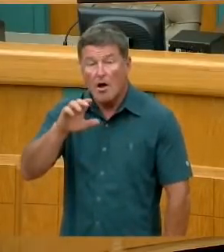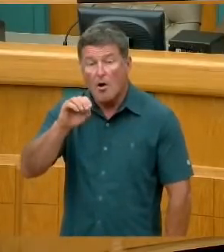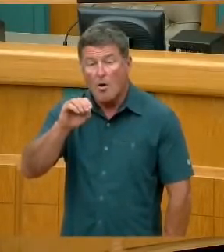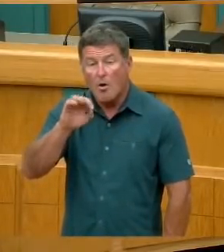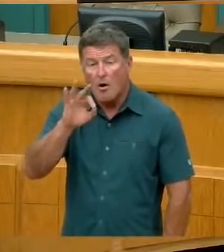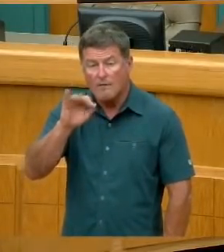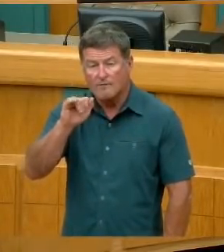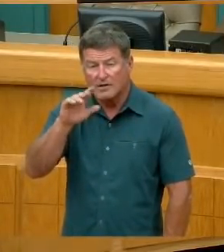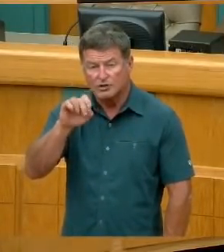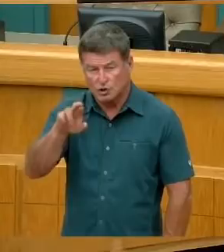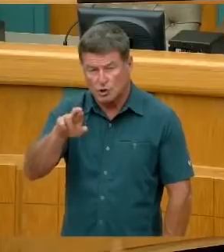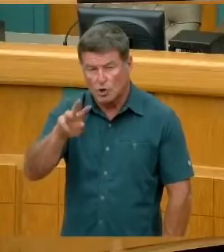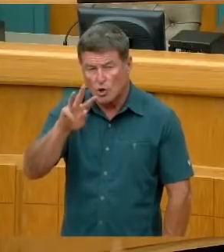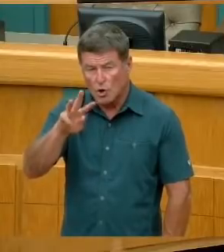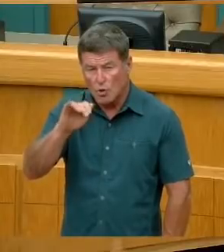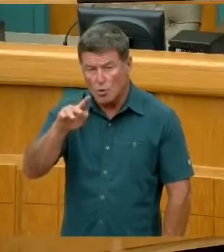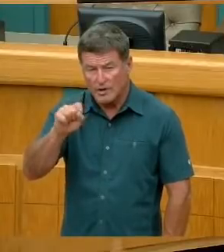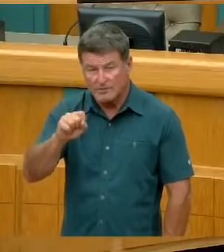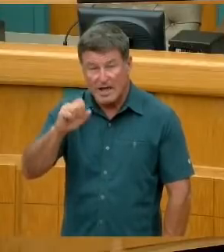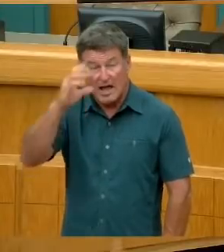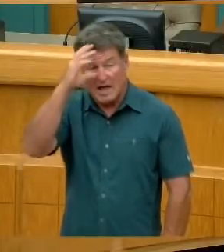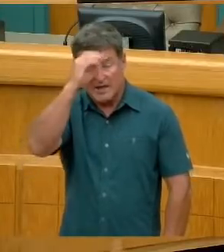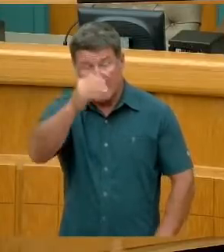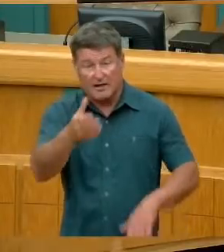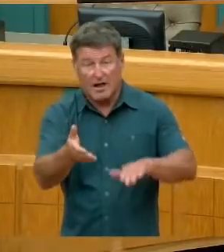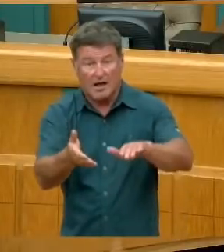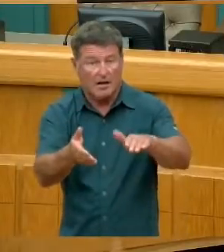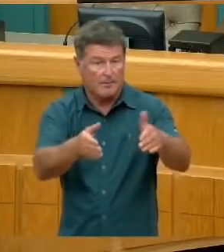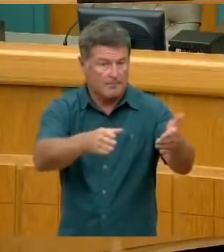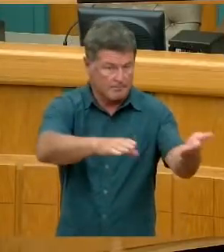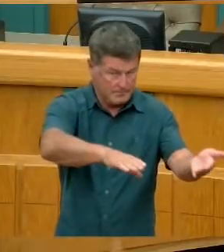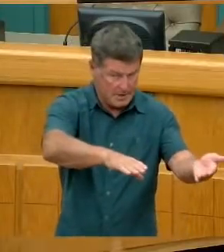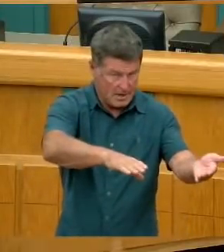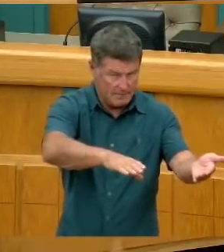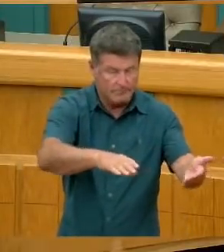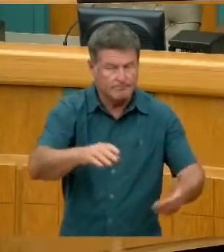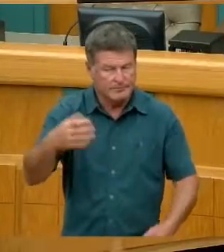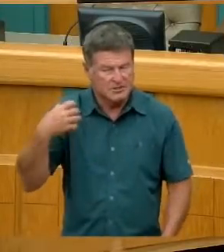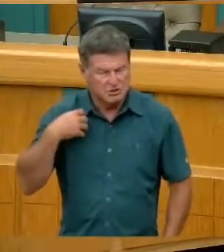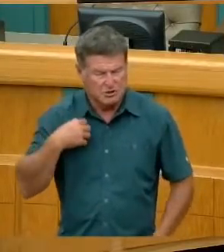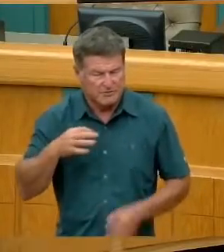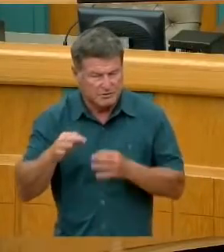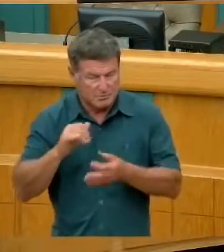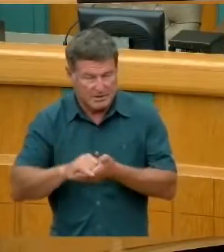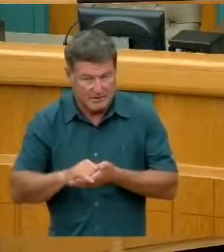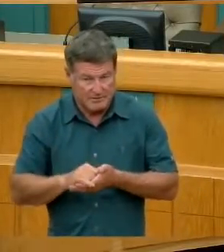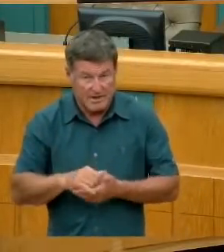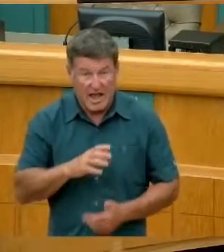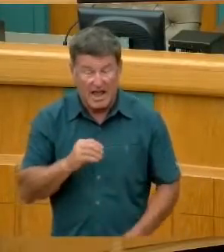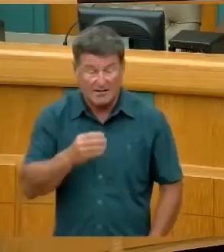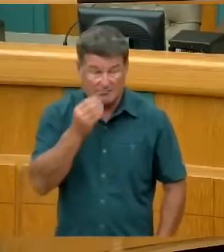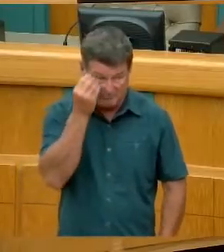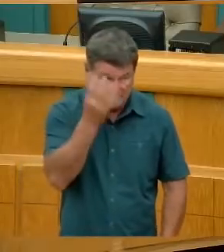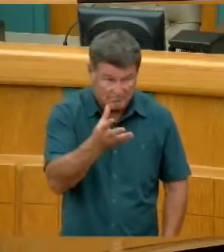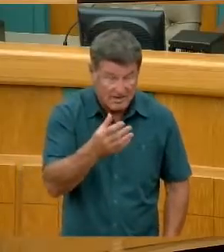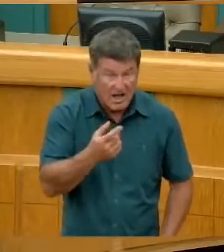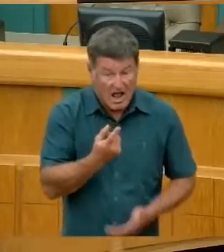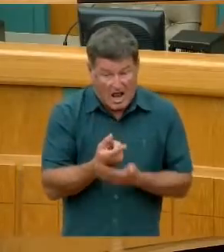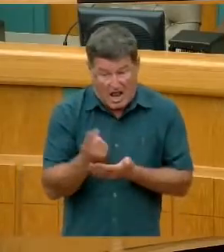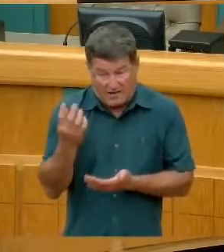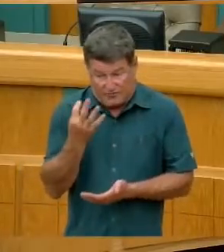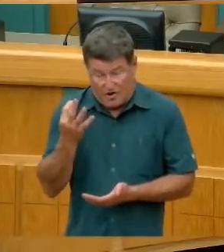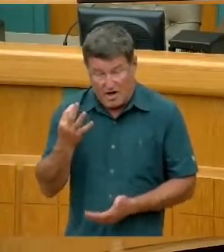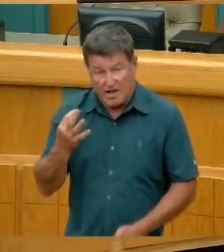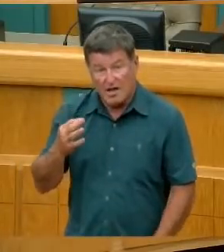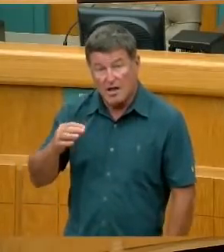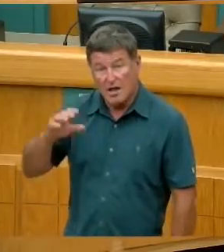Officer Williams. And Chief's going to talk about that in a moment, but I did want to point out that last Friday we lost our first city